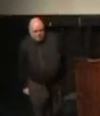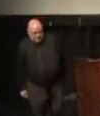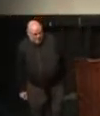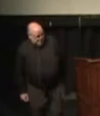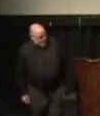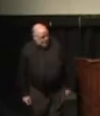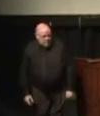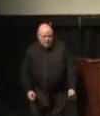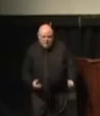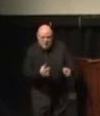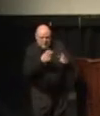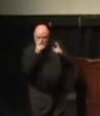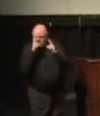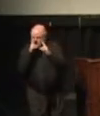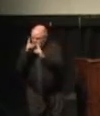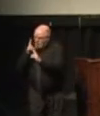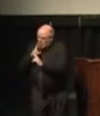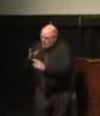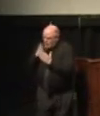Going on, everybody.